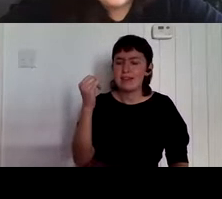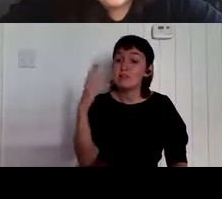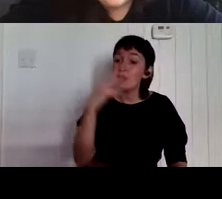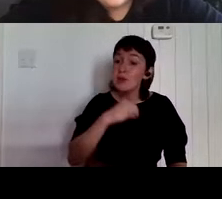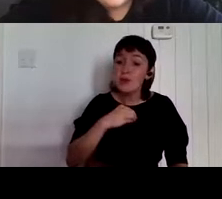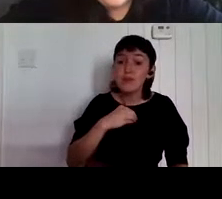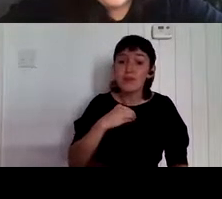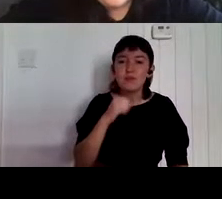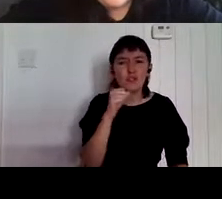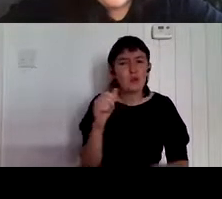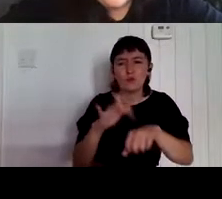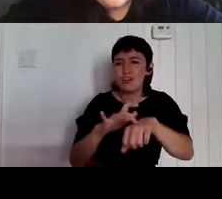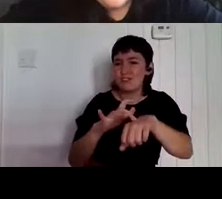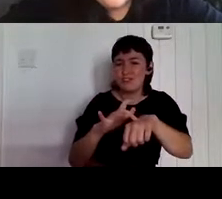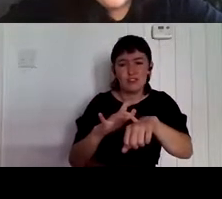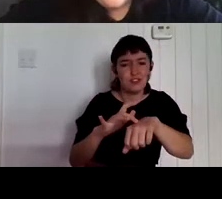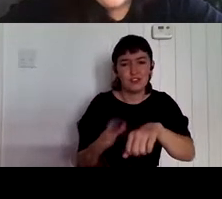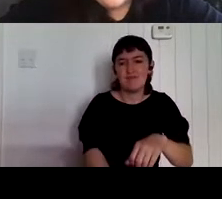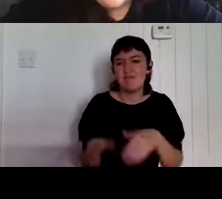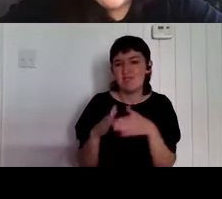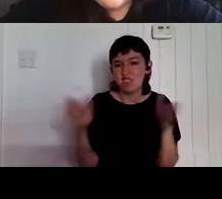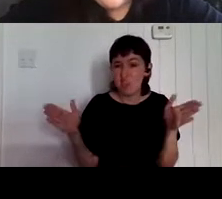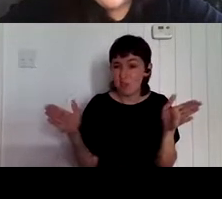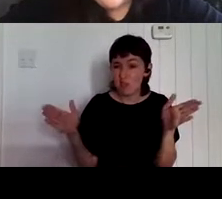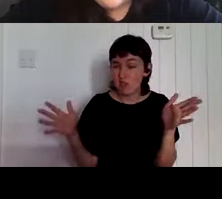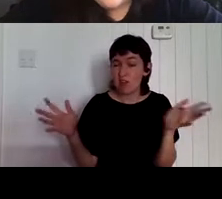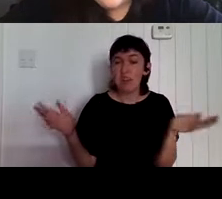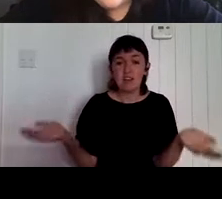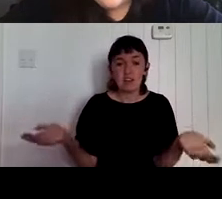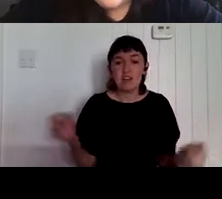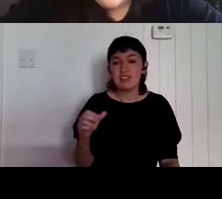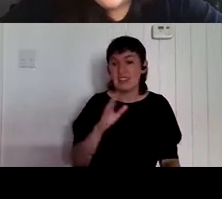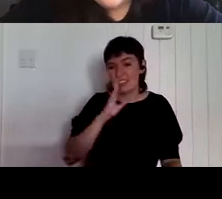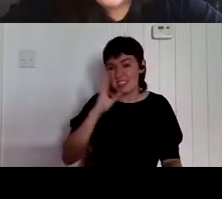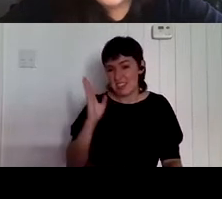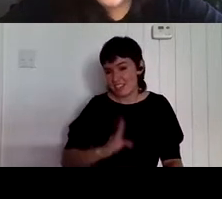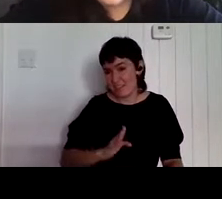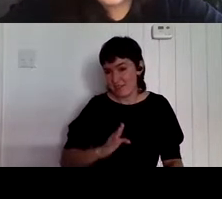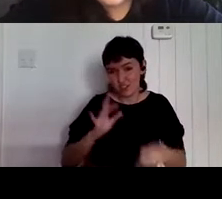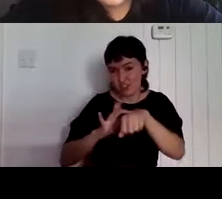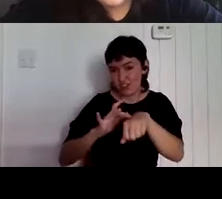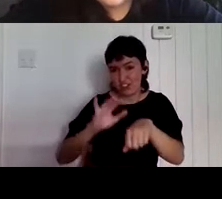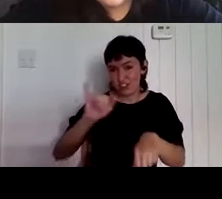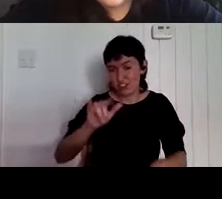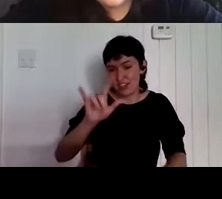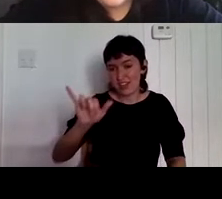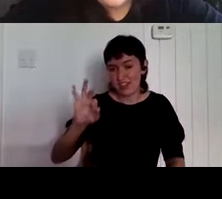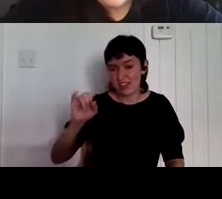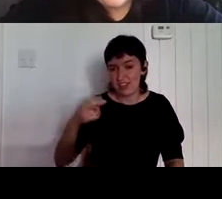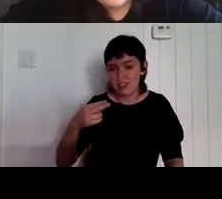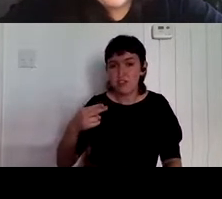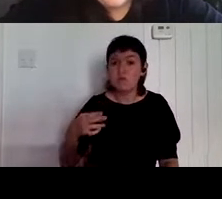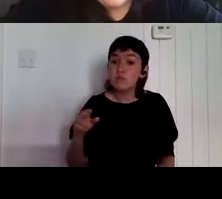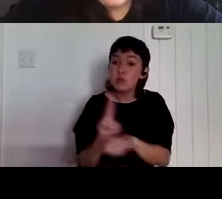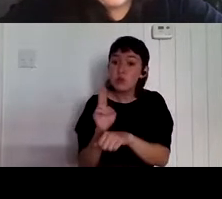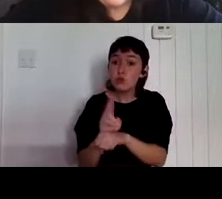don't touch them in general, as a rule of thumb, don't touch the jellyfish, like have a bucket. Everyone